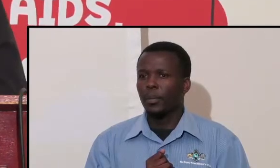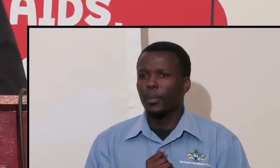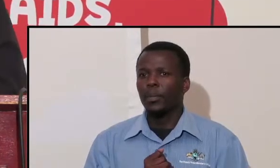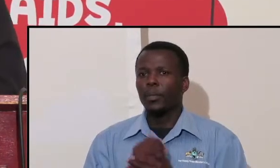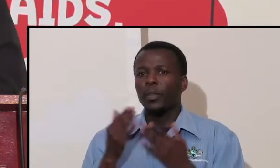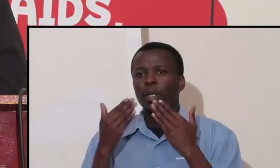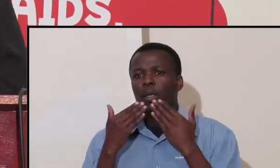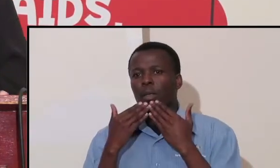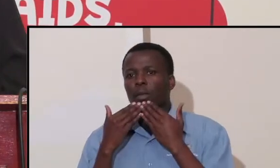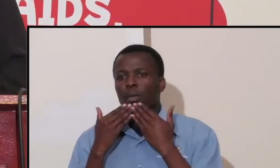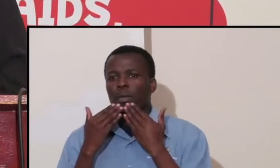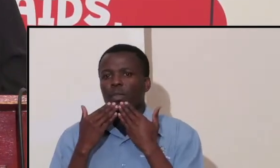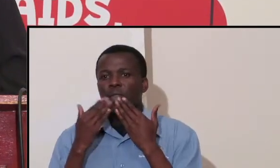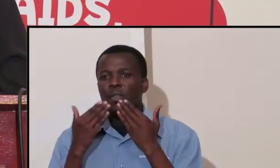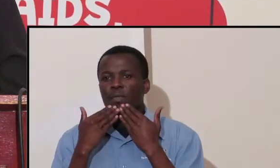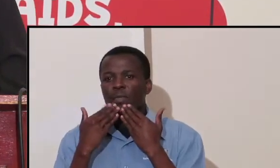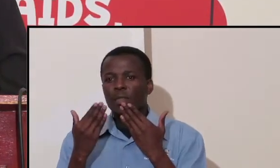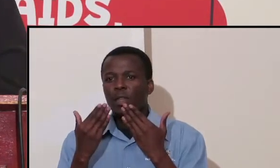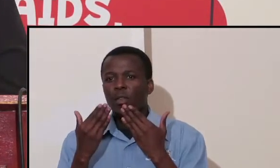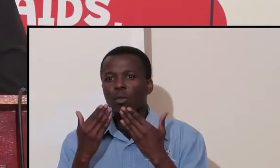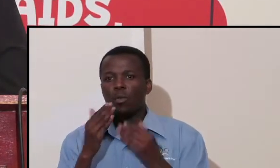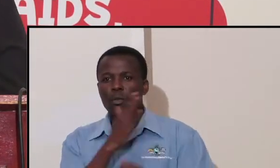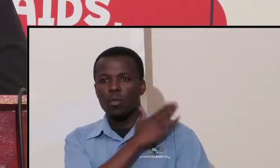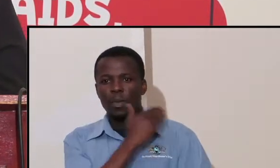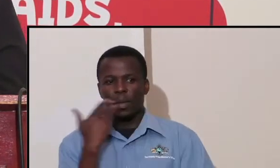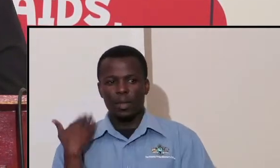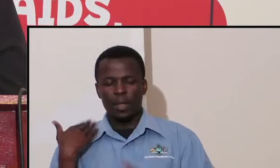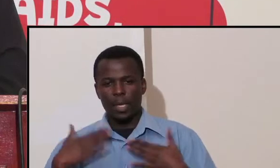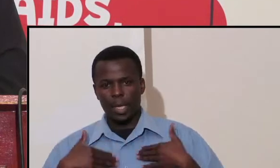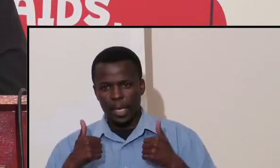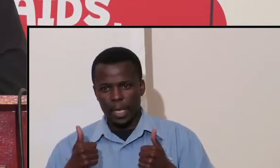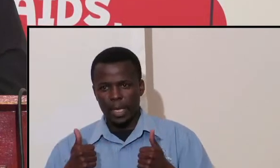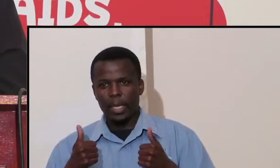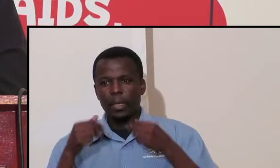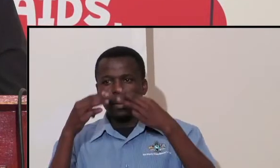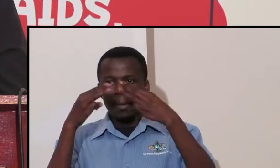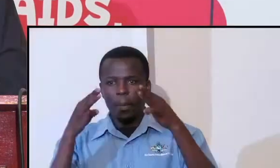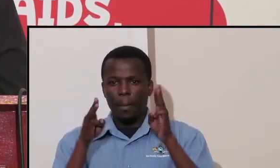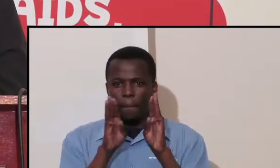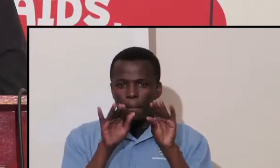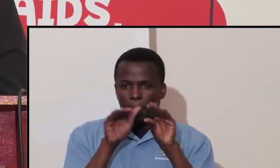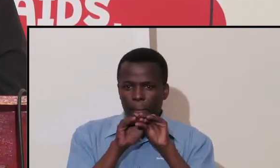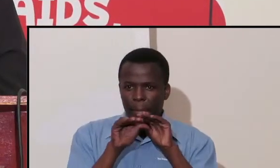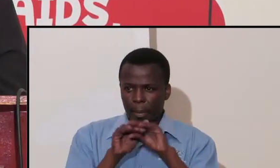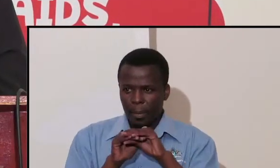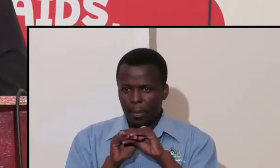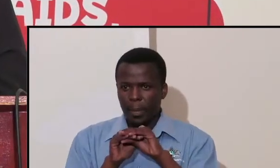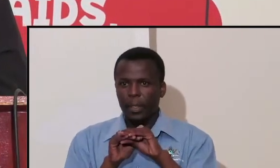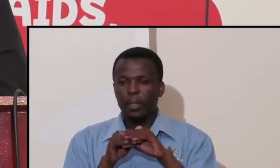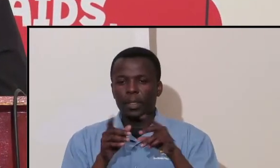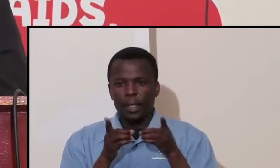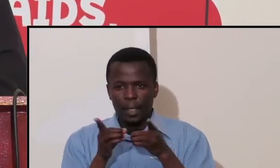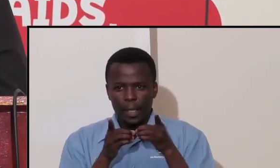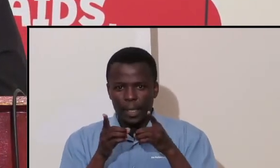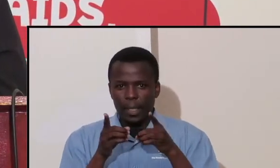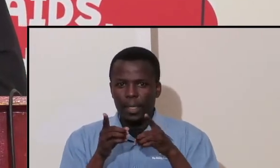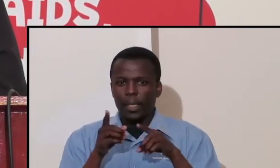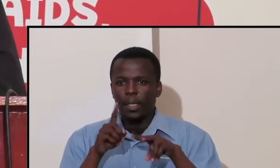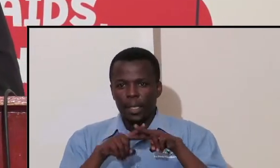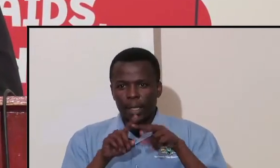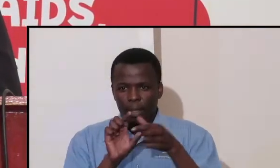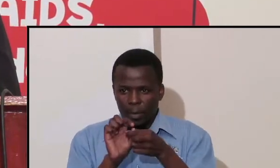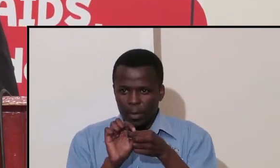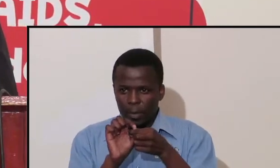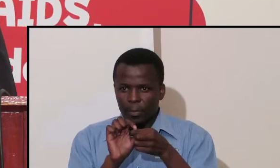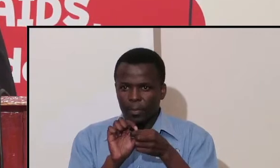Well, thank you again. Honorable Minister of Health, members of Parliament, Director of NERCHA, senior